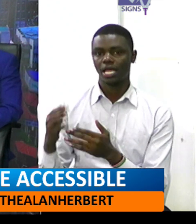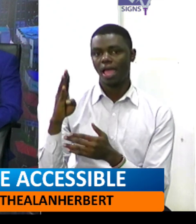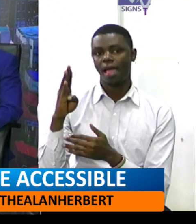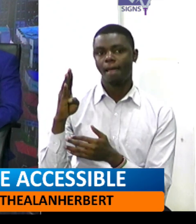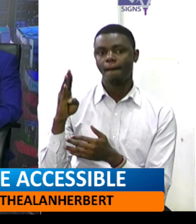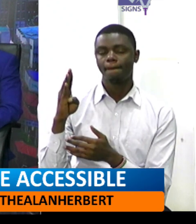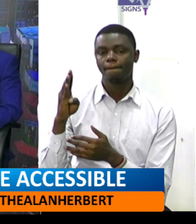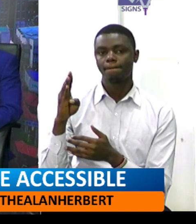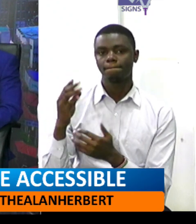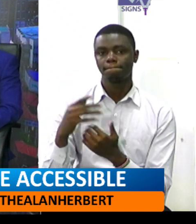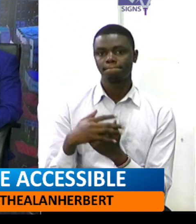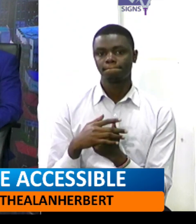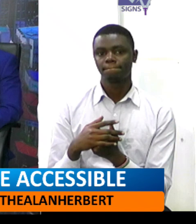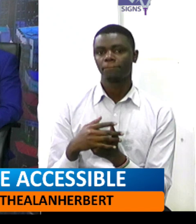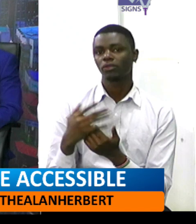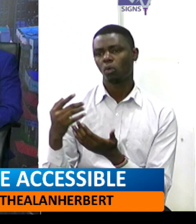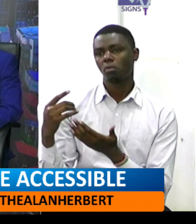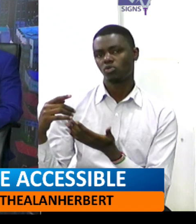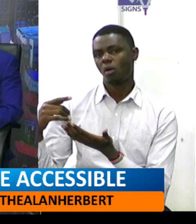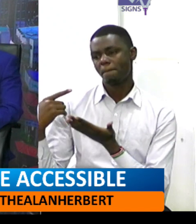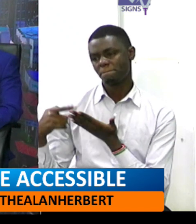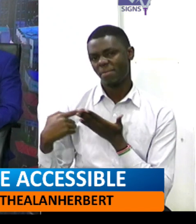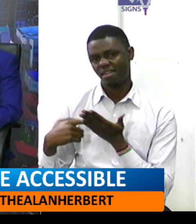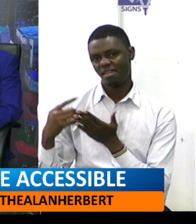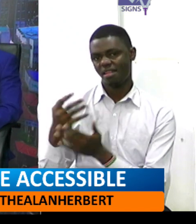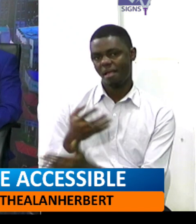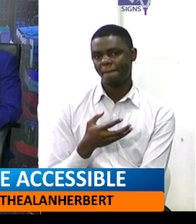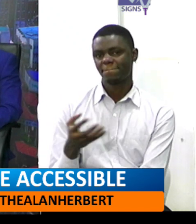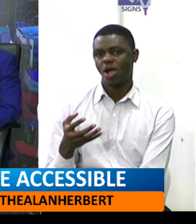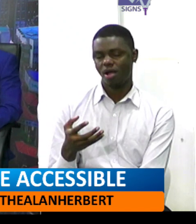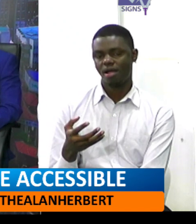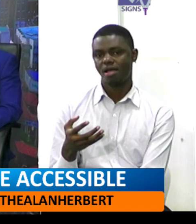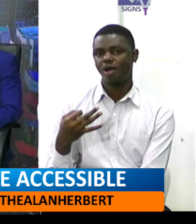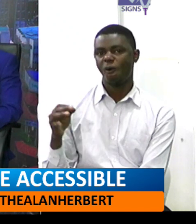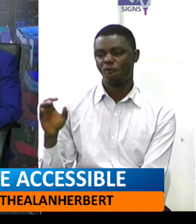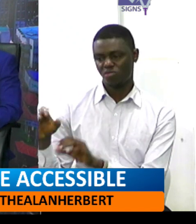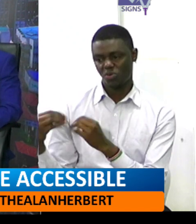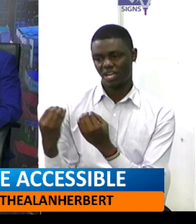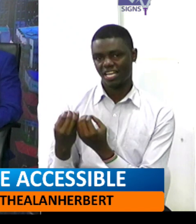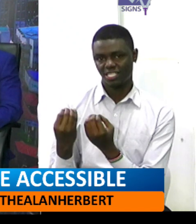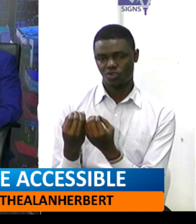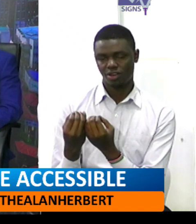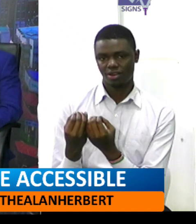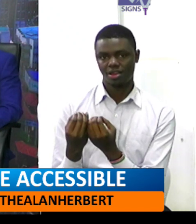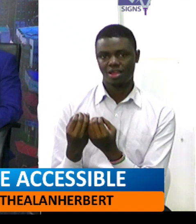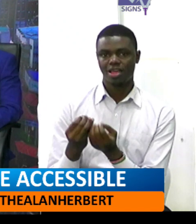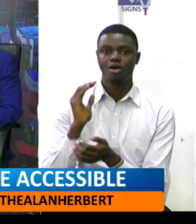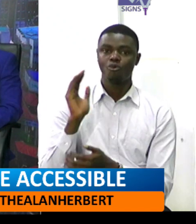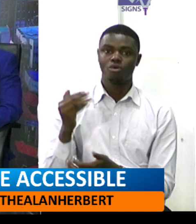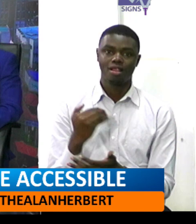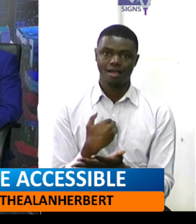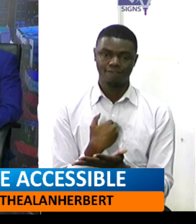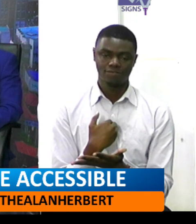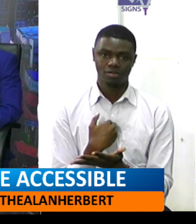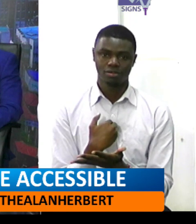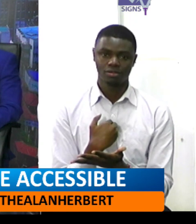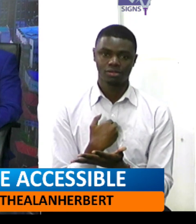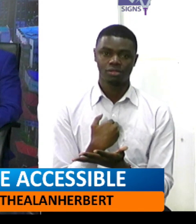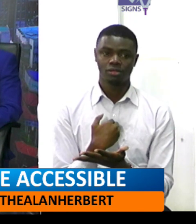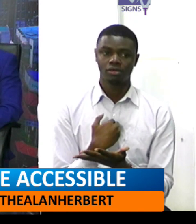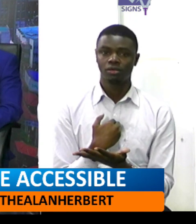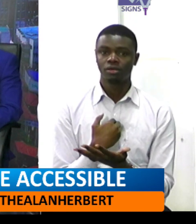of bargaining power of the corporate, would have